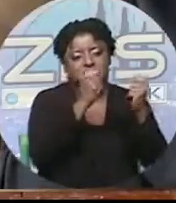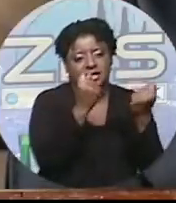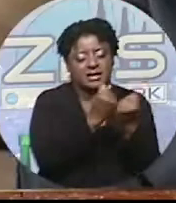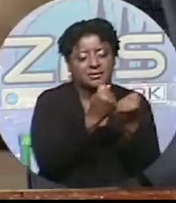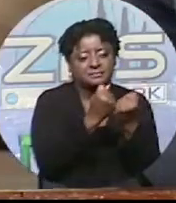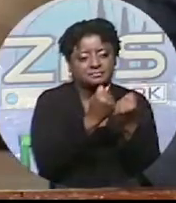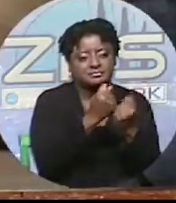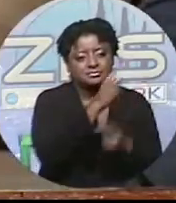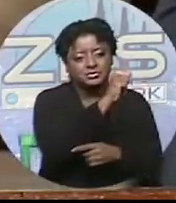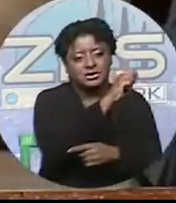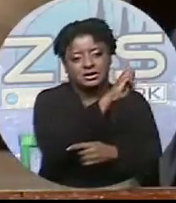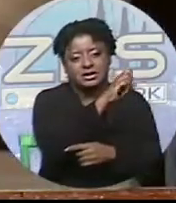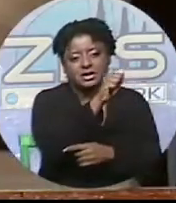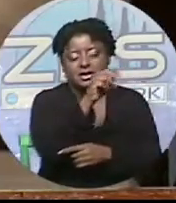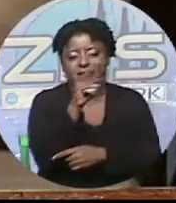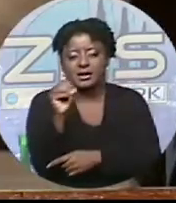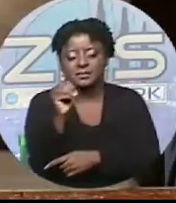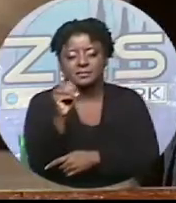You look at a team.